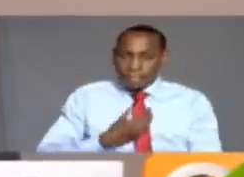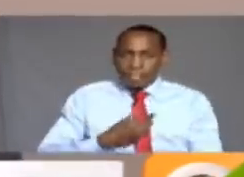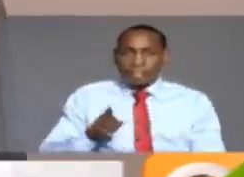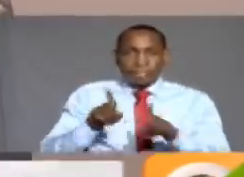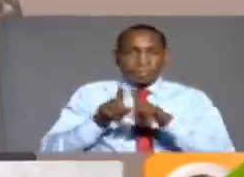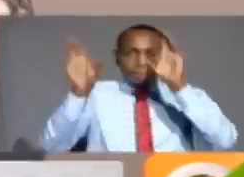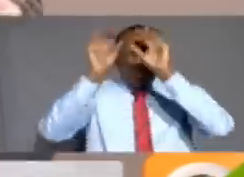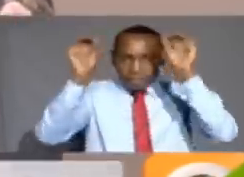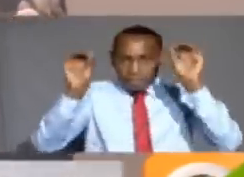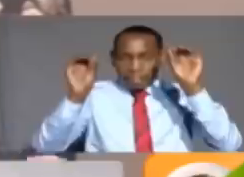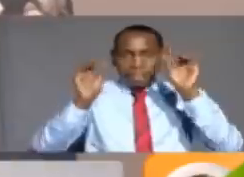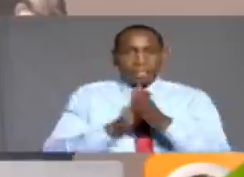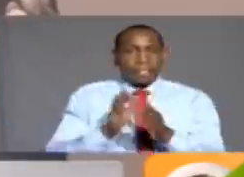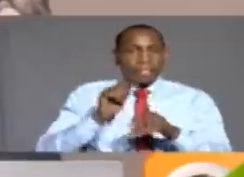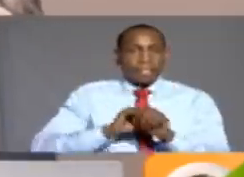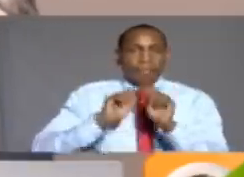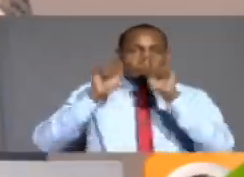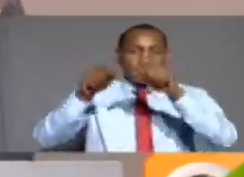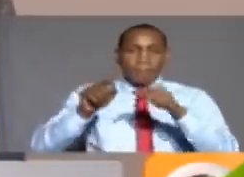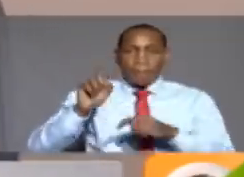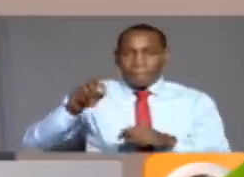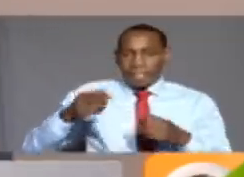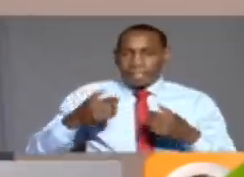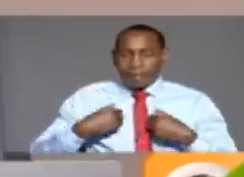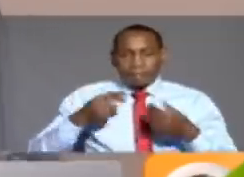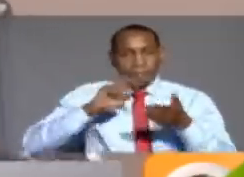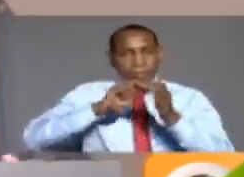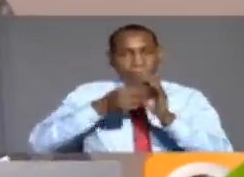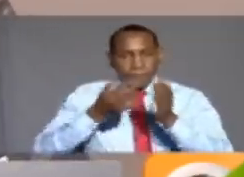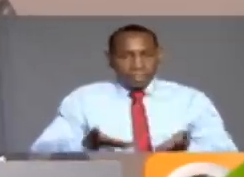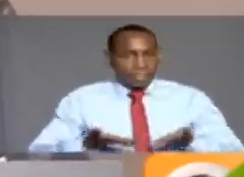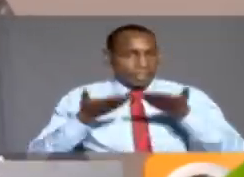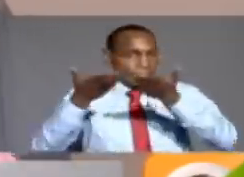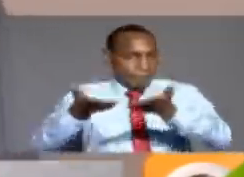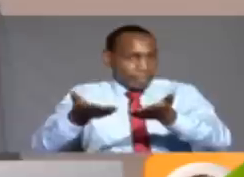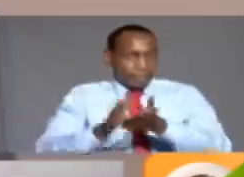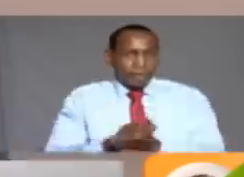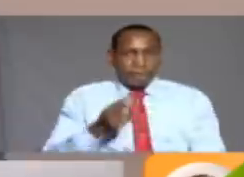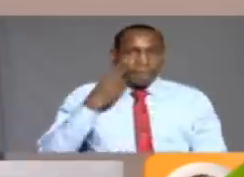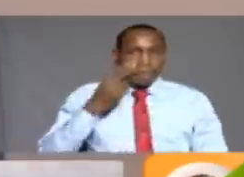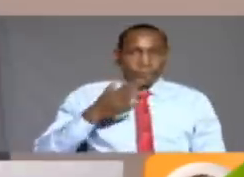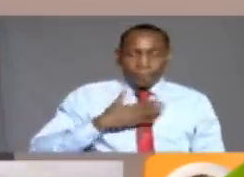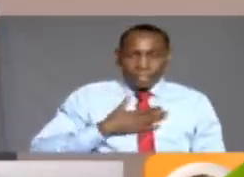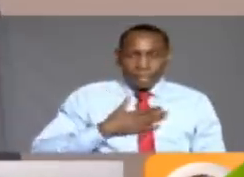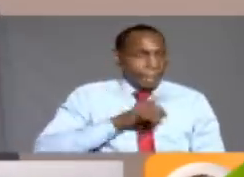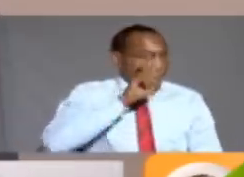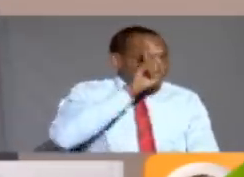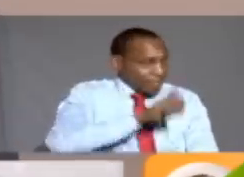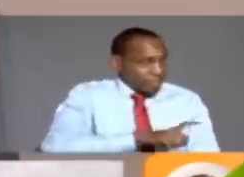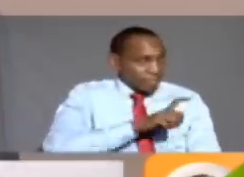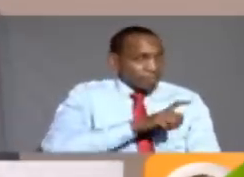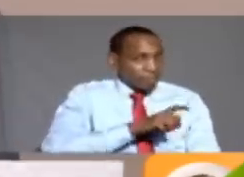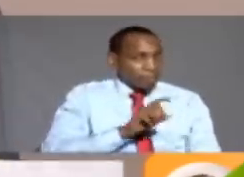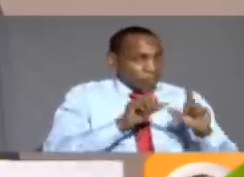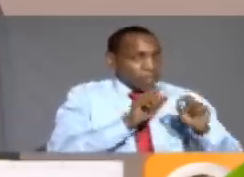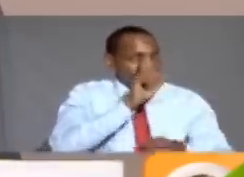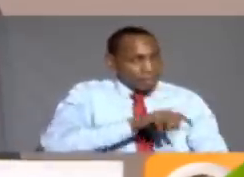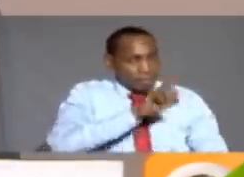president. And you see, when they go, they obviously must go with a project. In my view, they can also visit. Must? That is the word you're using?